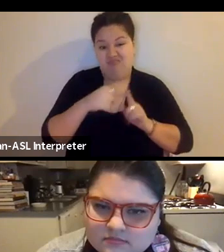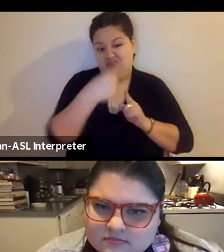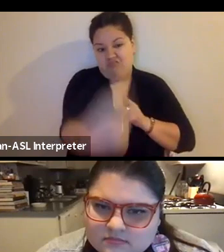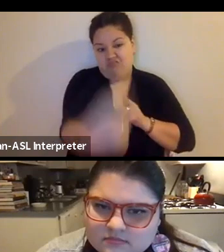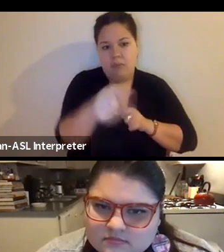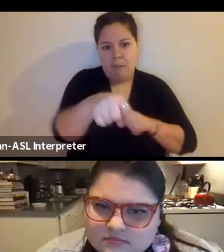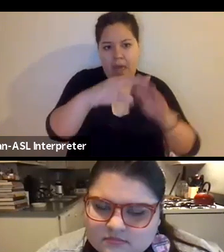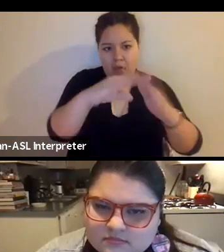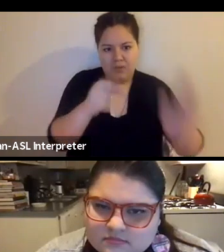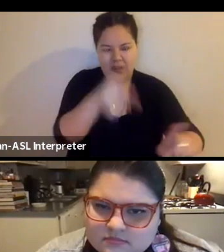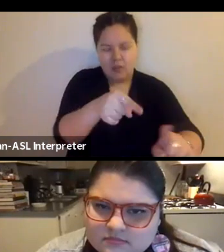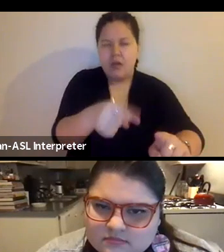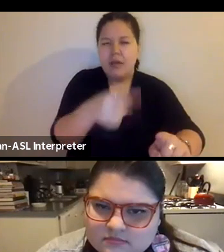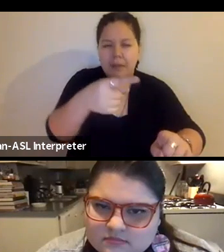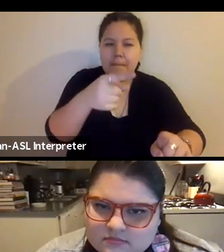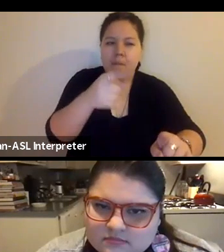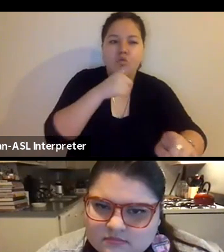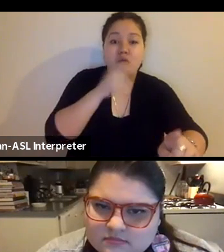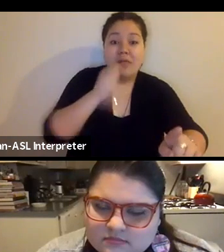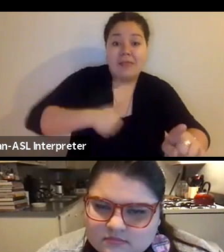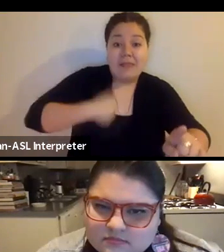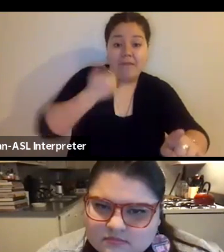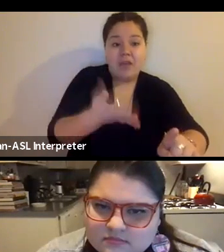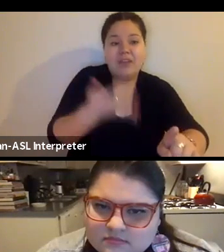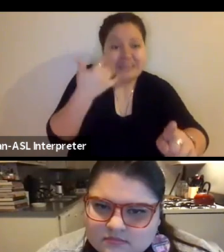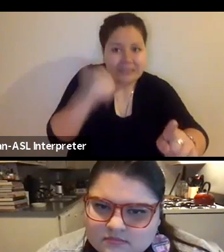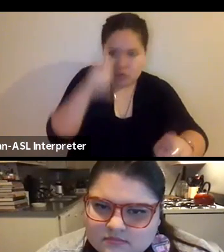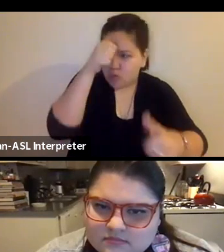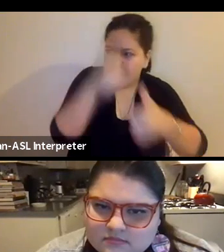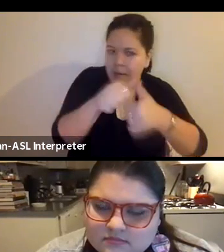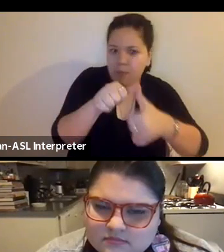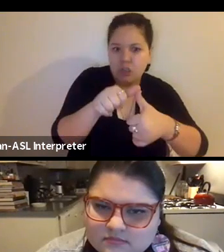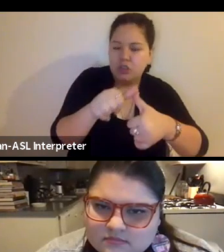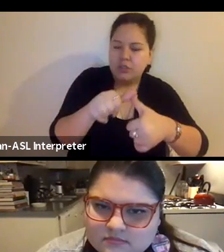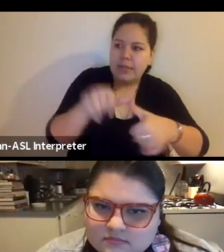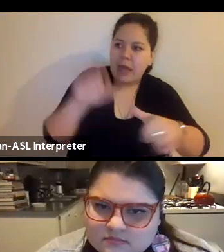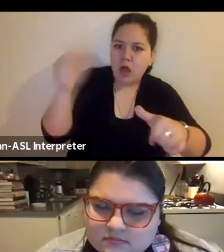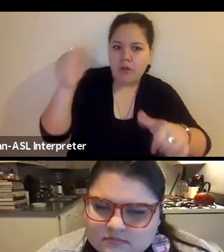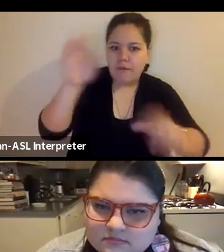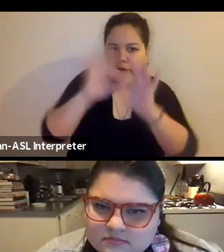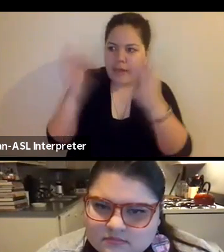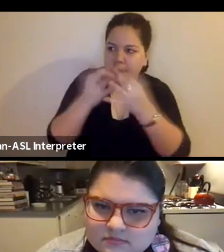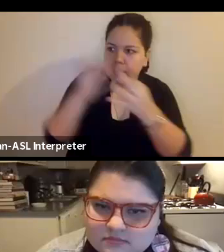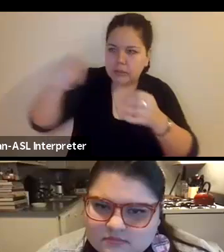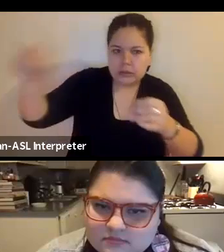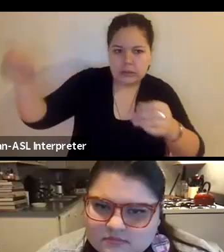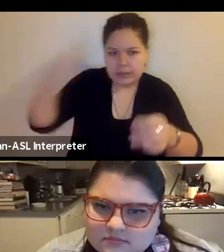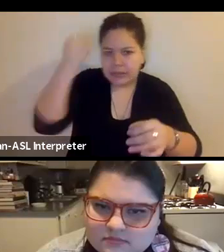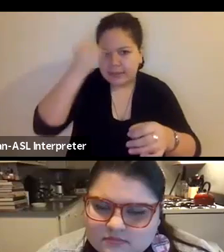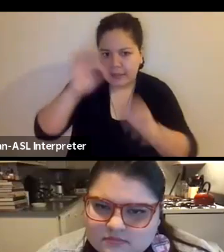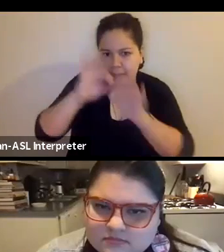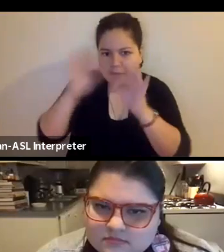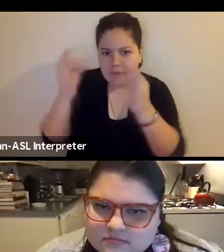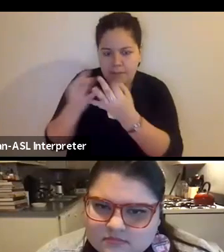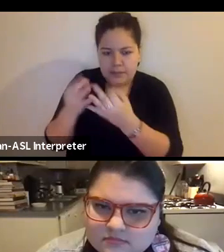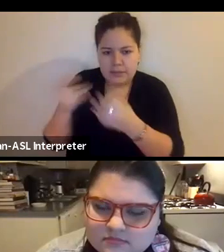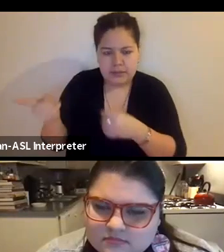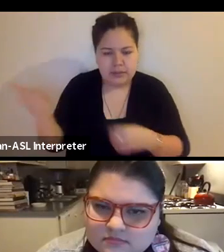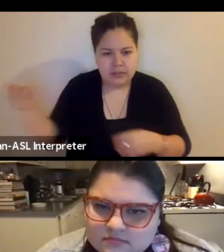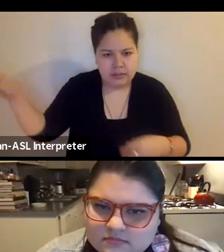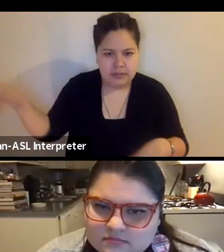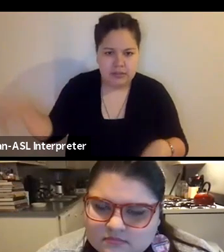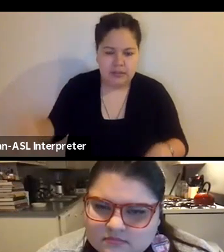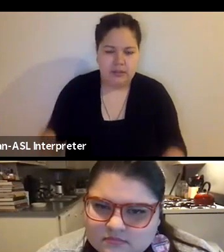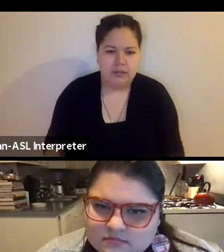those families. And part of the reason that I named that is because the displacement of those